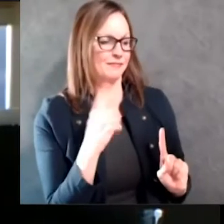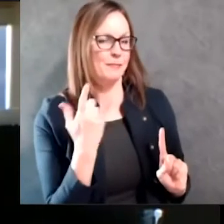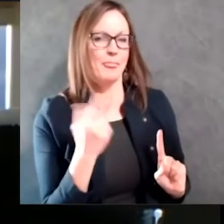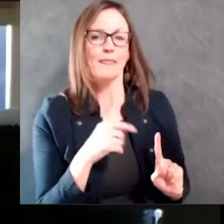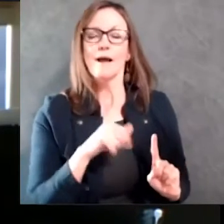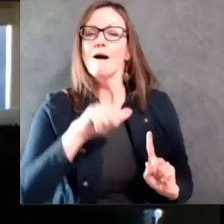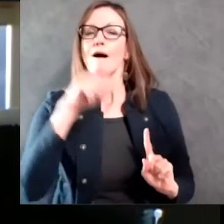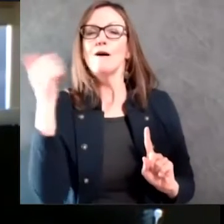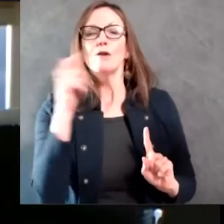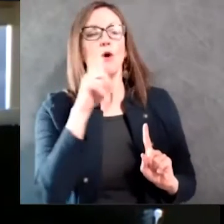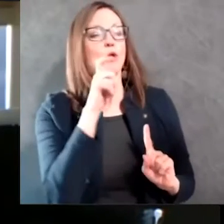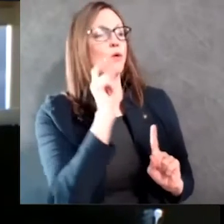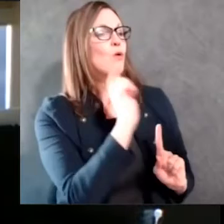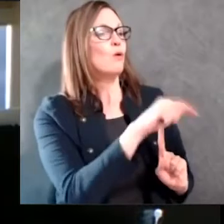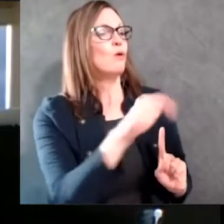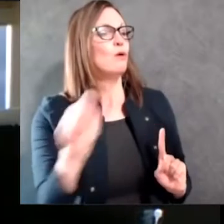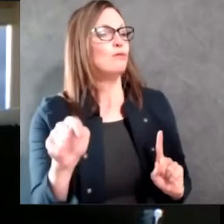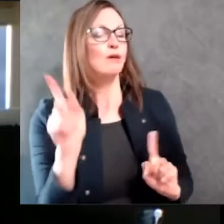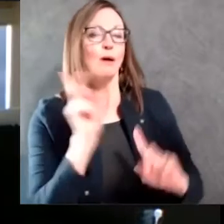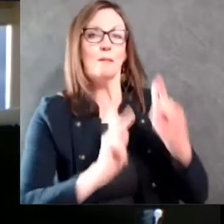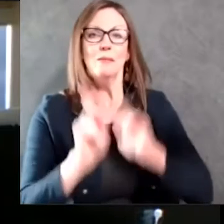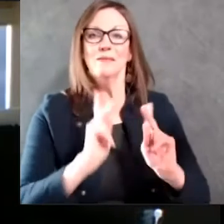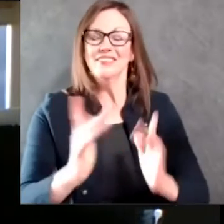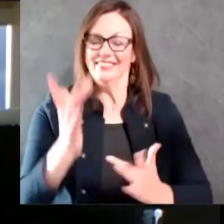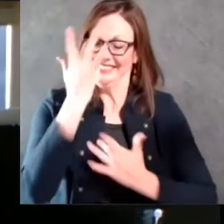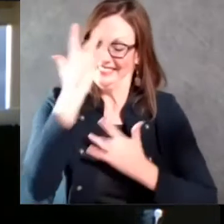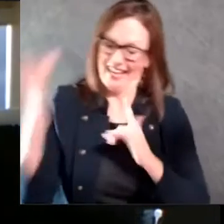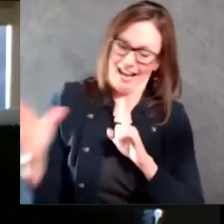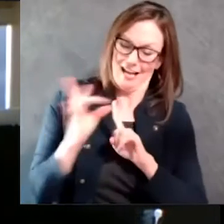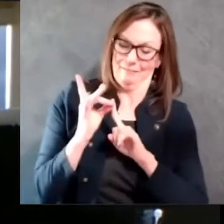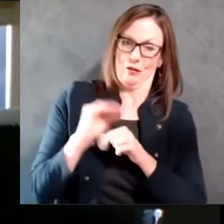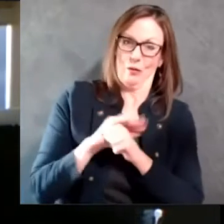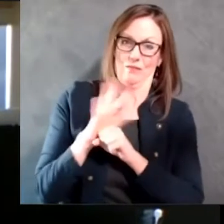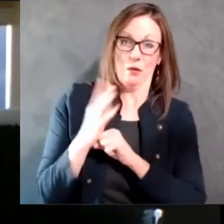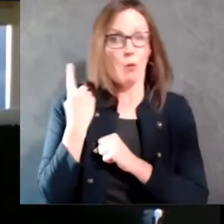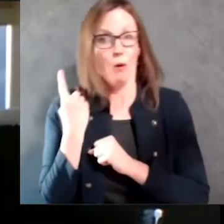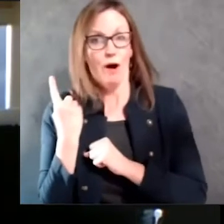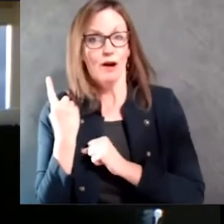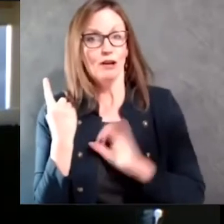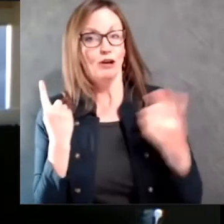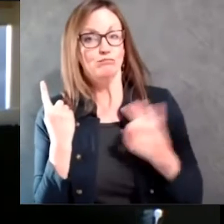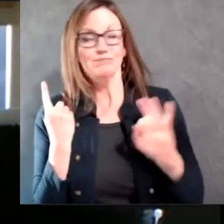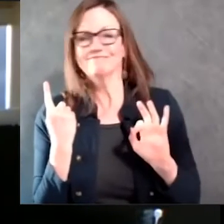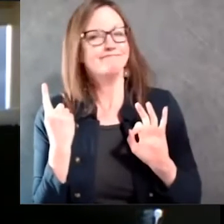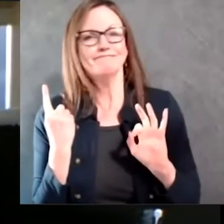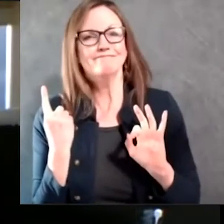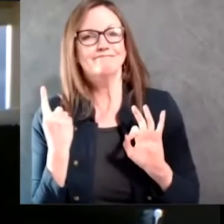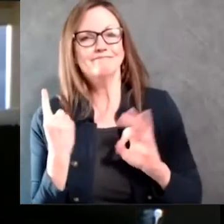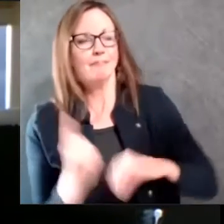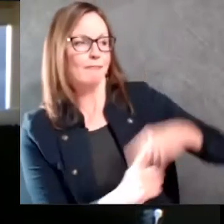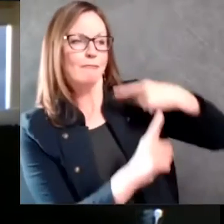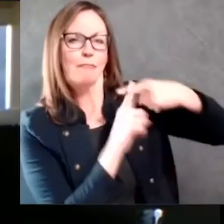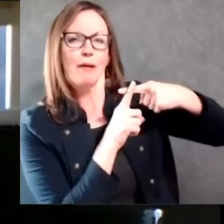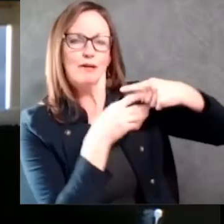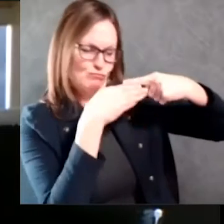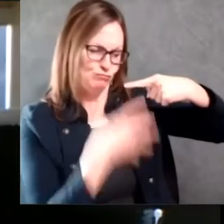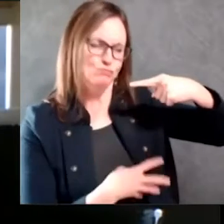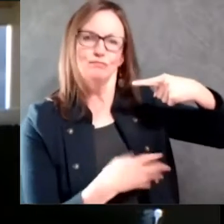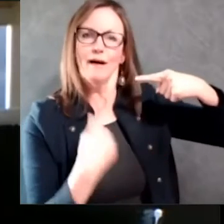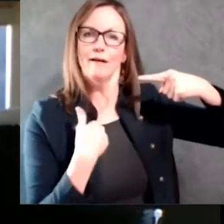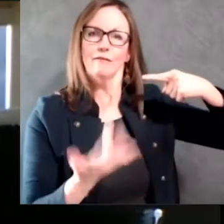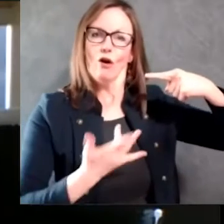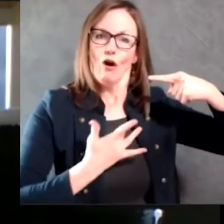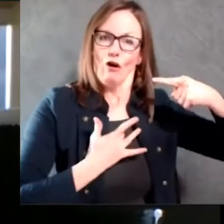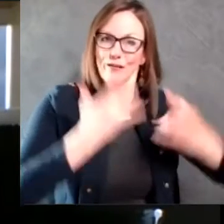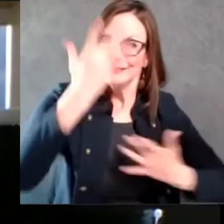having people who could potentially have a heart attack, and we need to be there for them. And people who have strokes, and we need to be there for